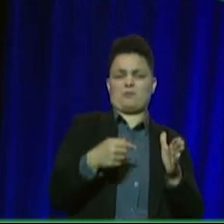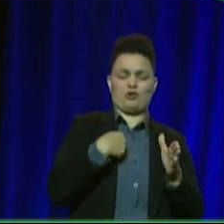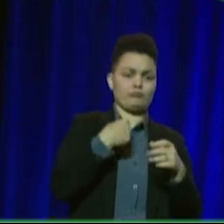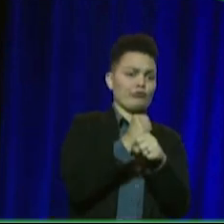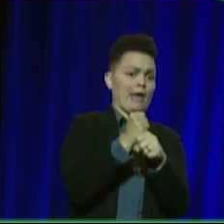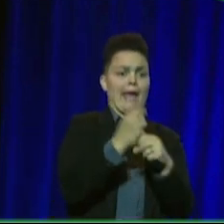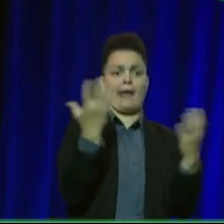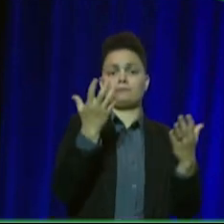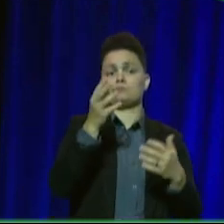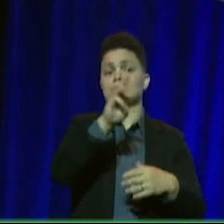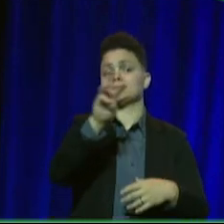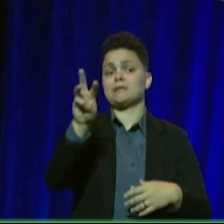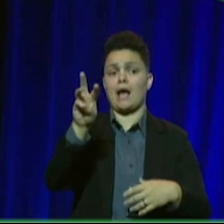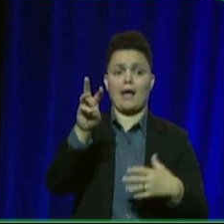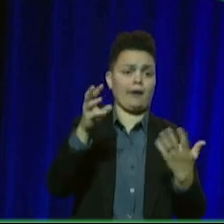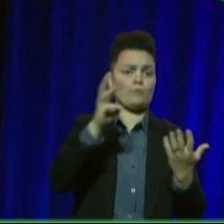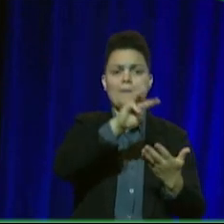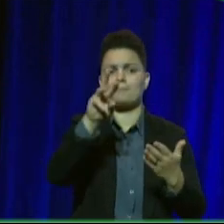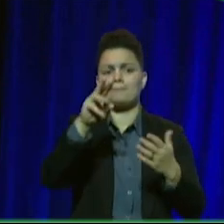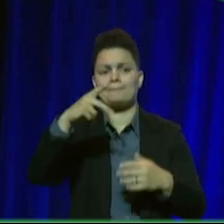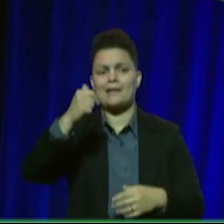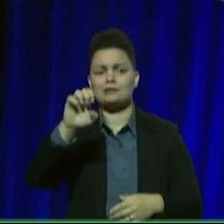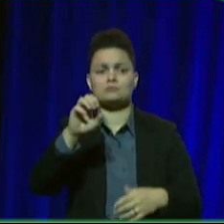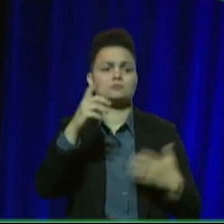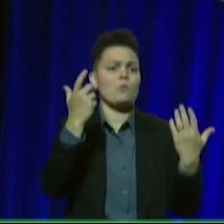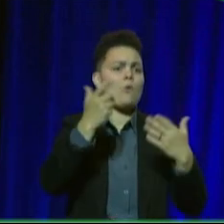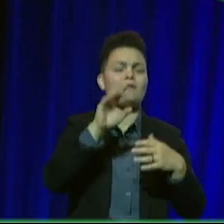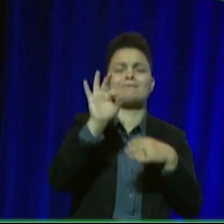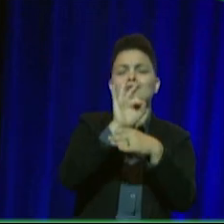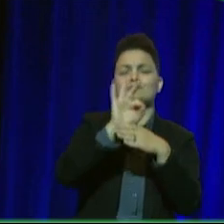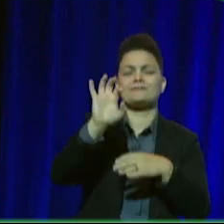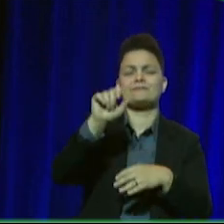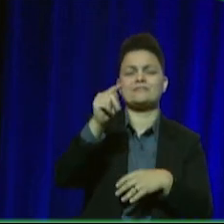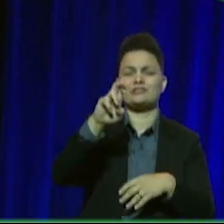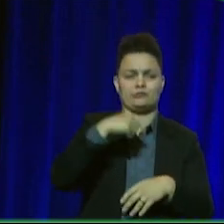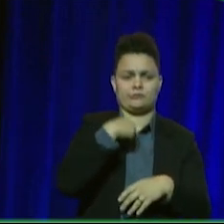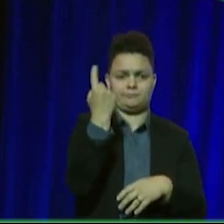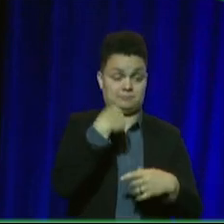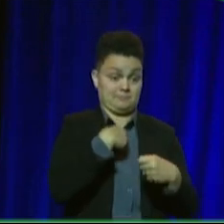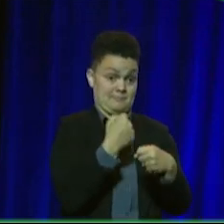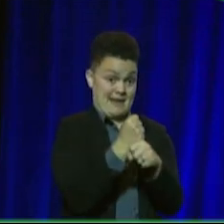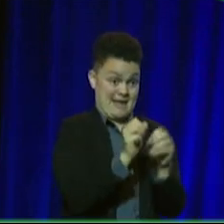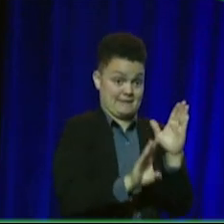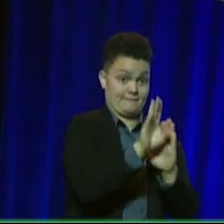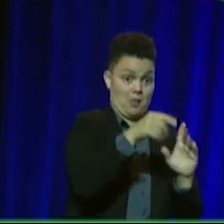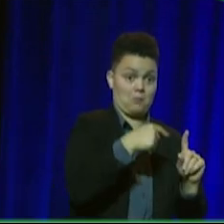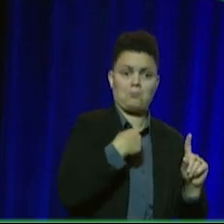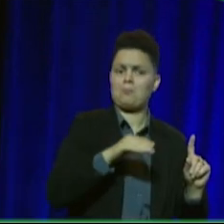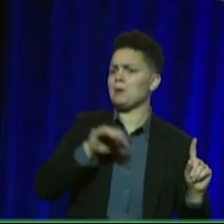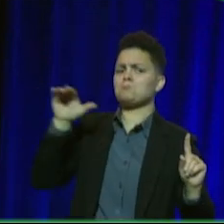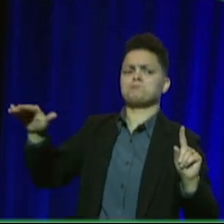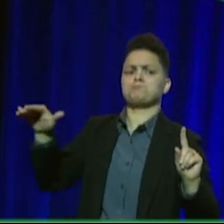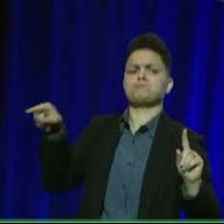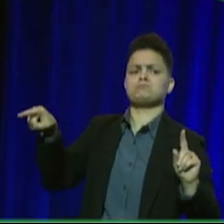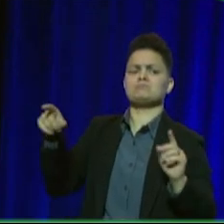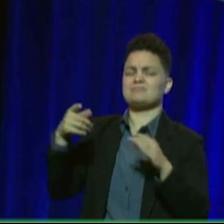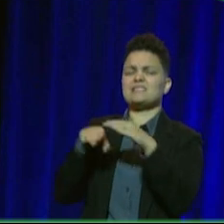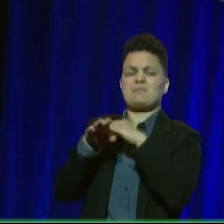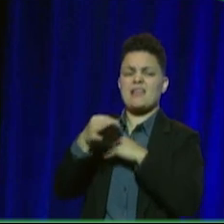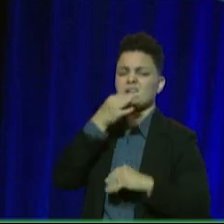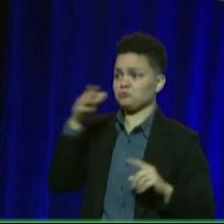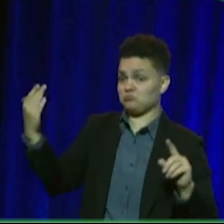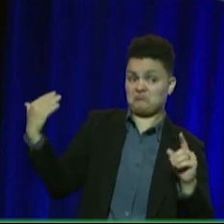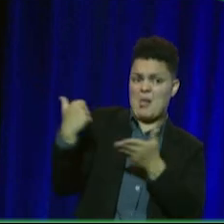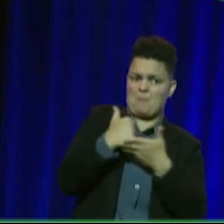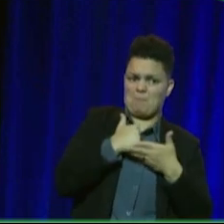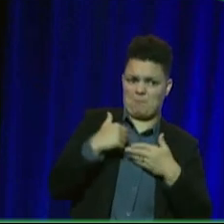feature or whatever, and I want to ask my accessibility expert for help, I might have to wait for days,